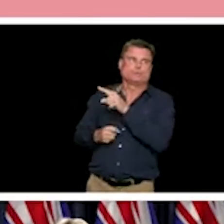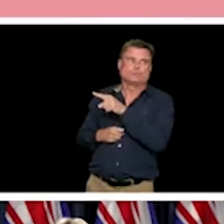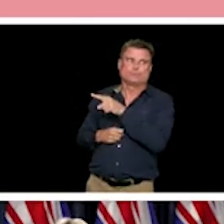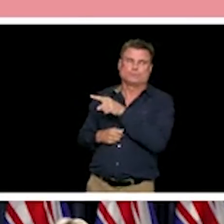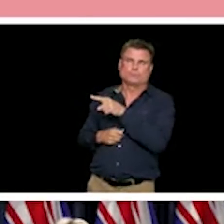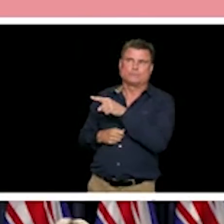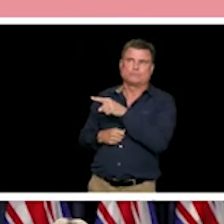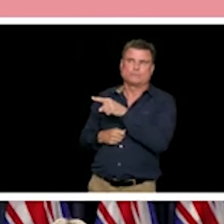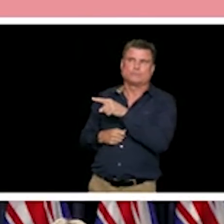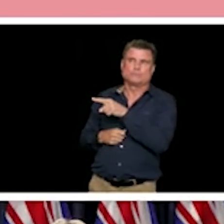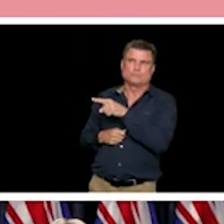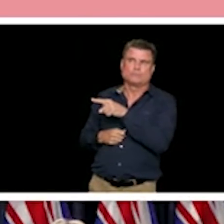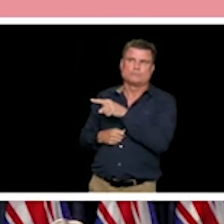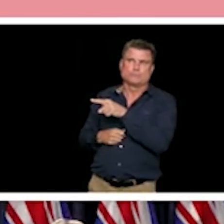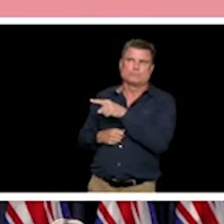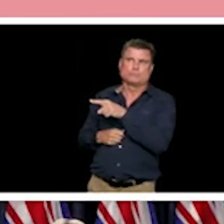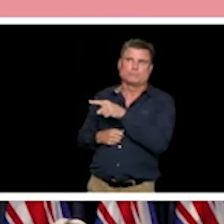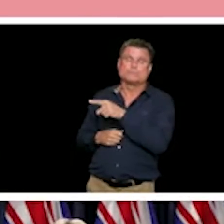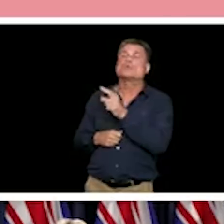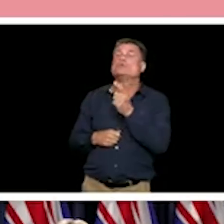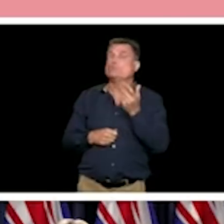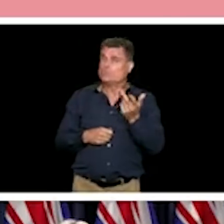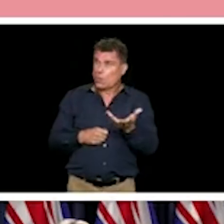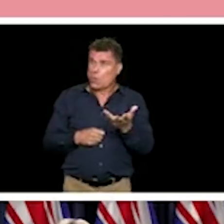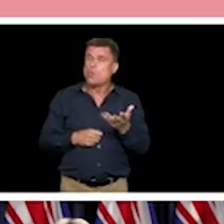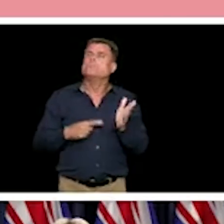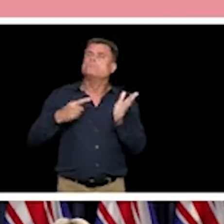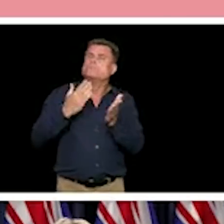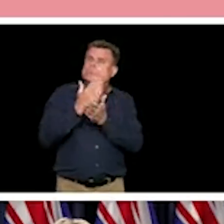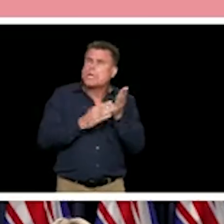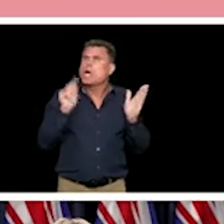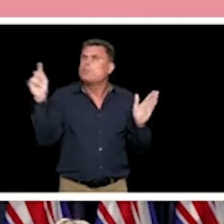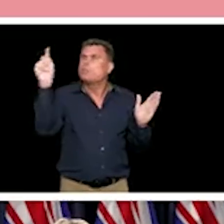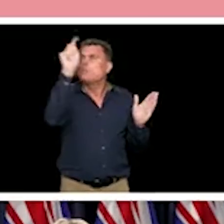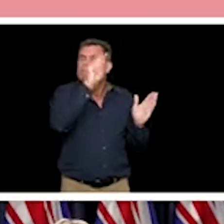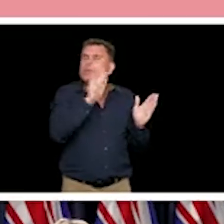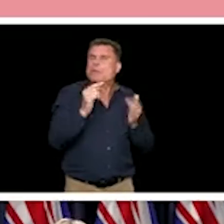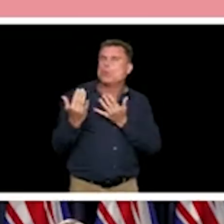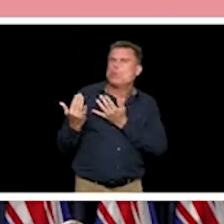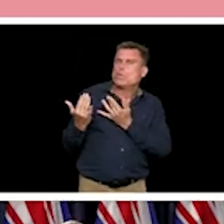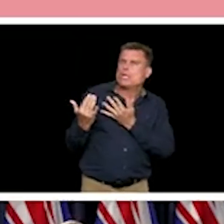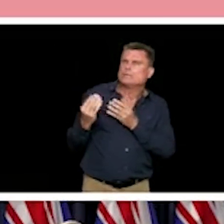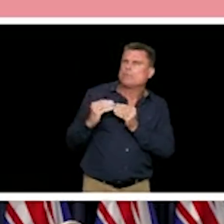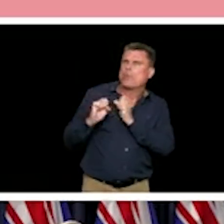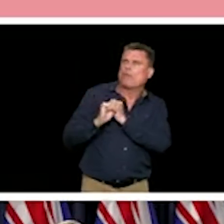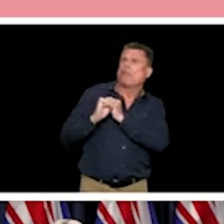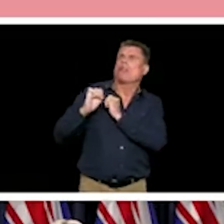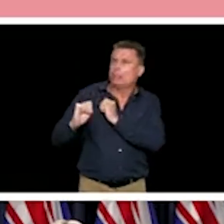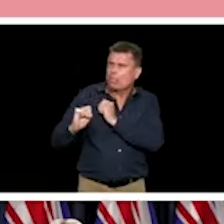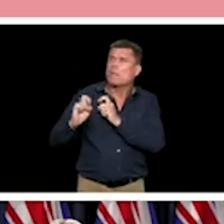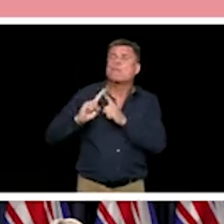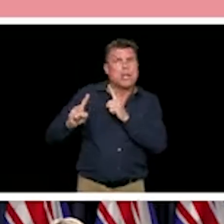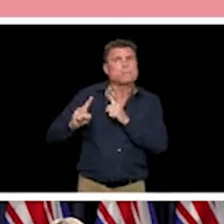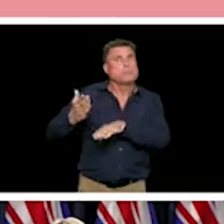where testing has been increased quite a lot, and that turnaround time may be a bit slower for periods of time, but